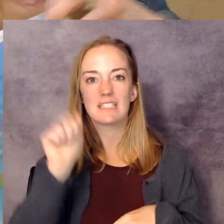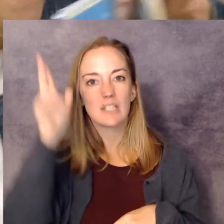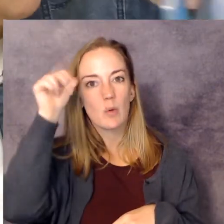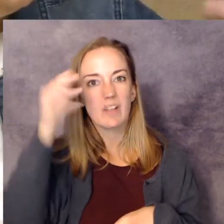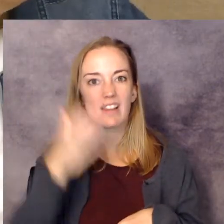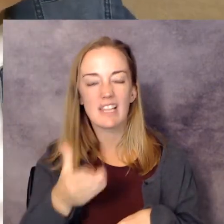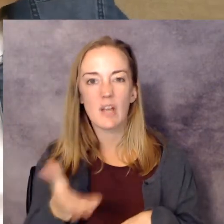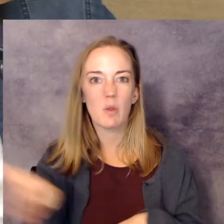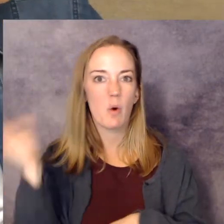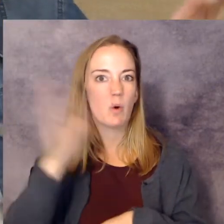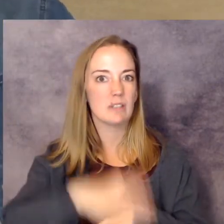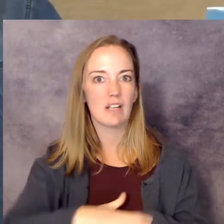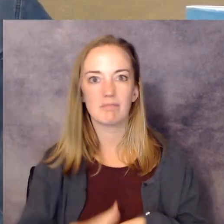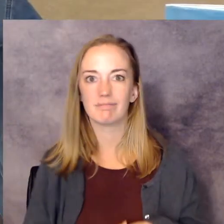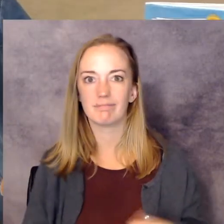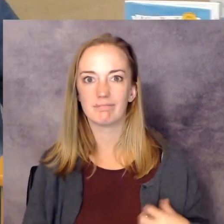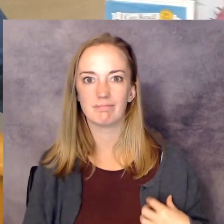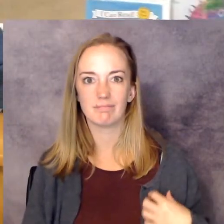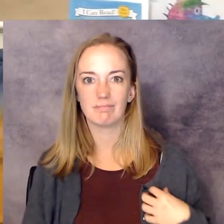whole time.